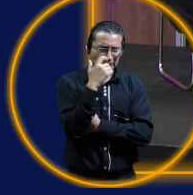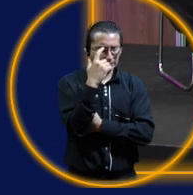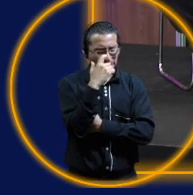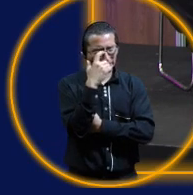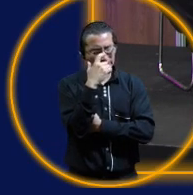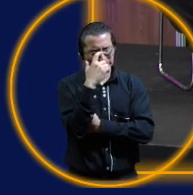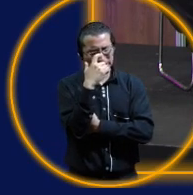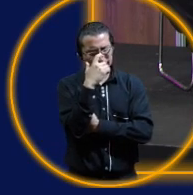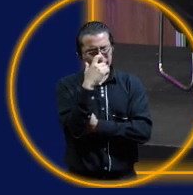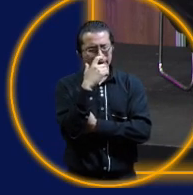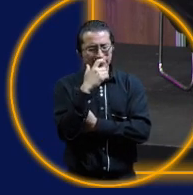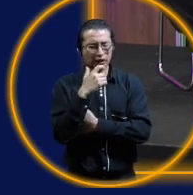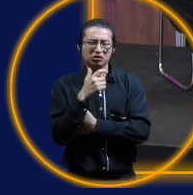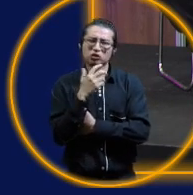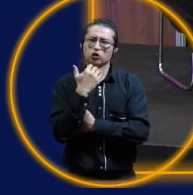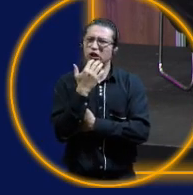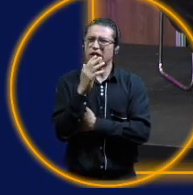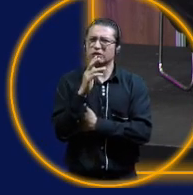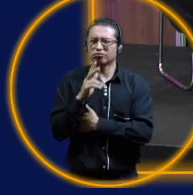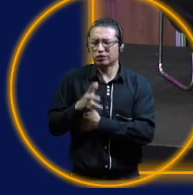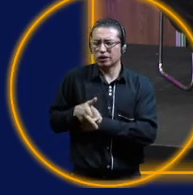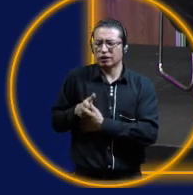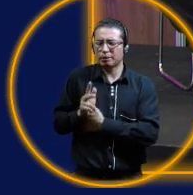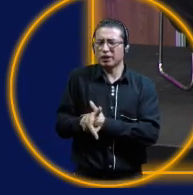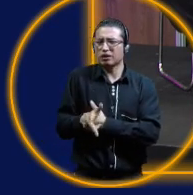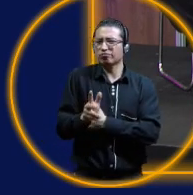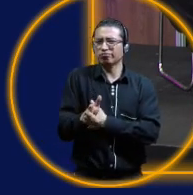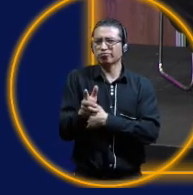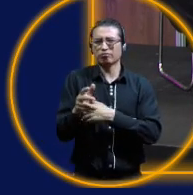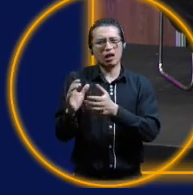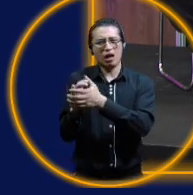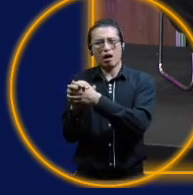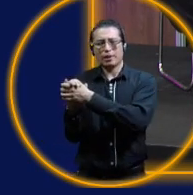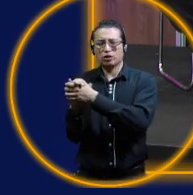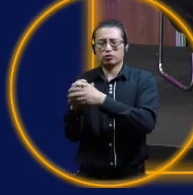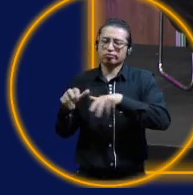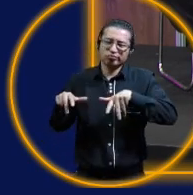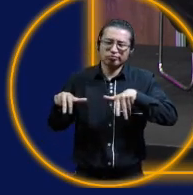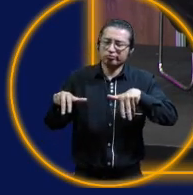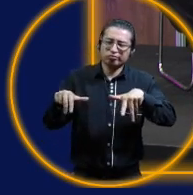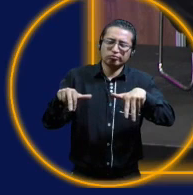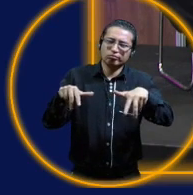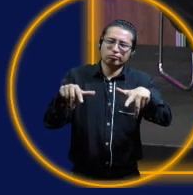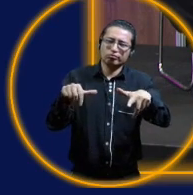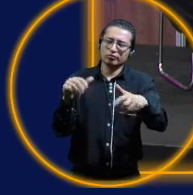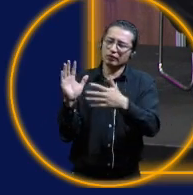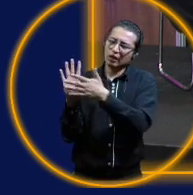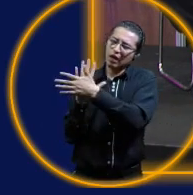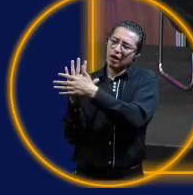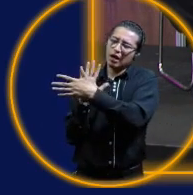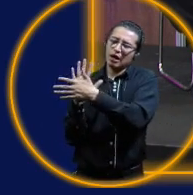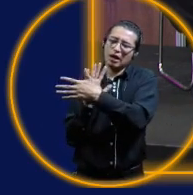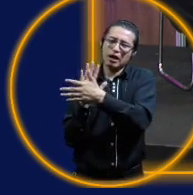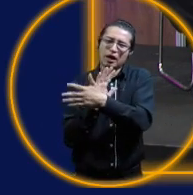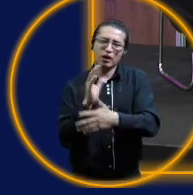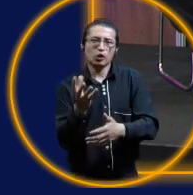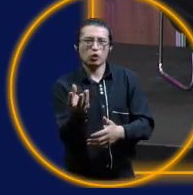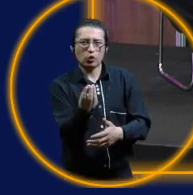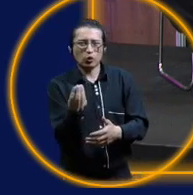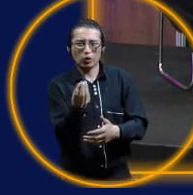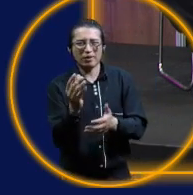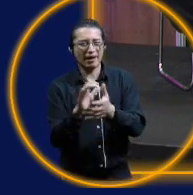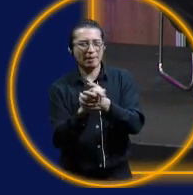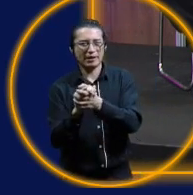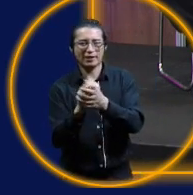friends while we listened to it, and like a bunch of friends came and we had this like really beautiful, this